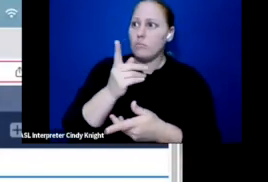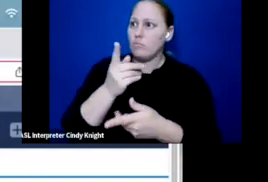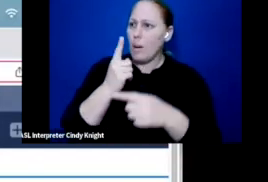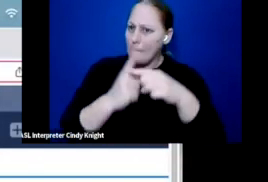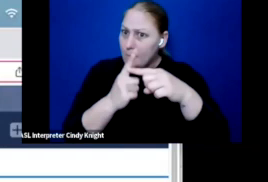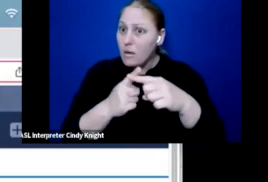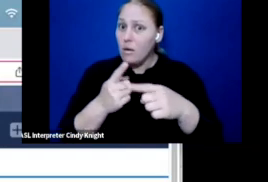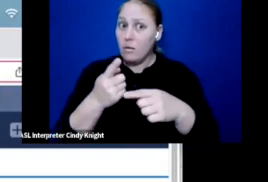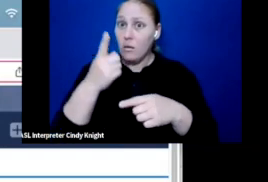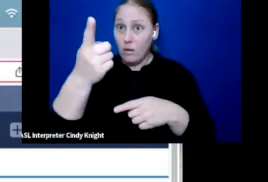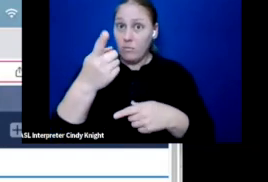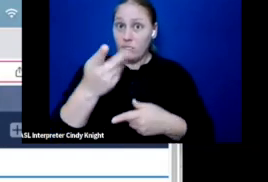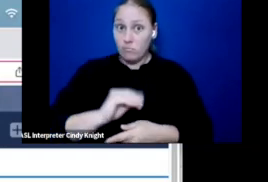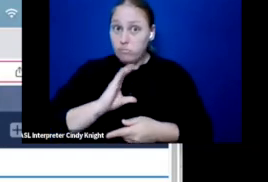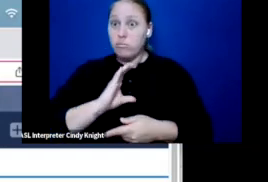after using